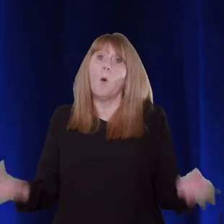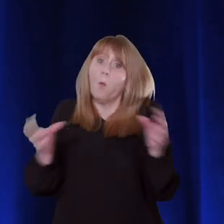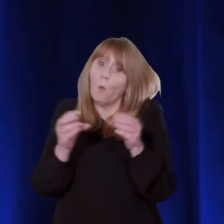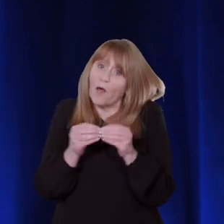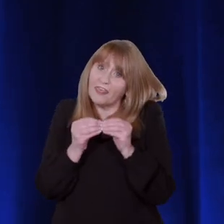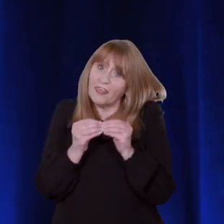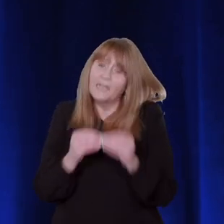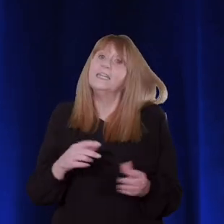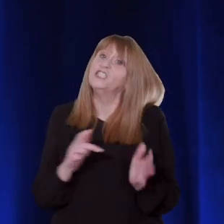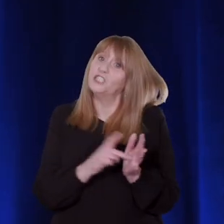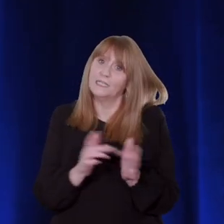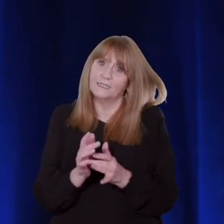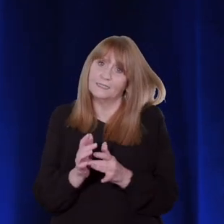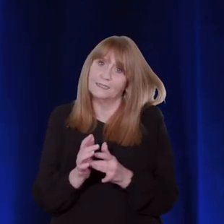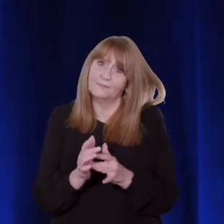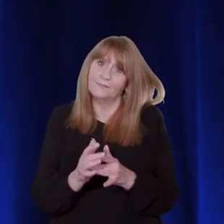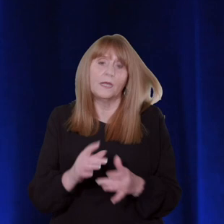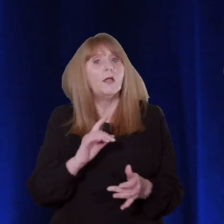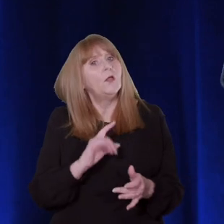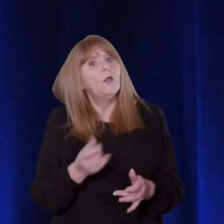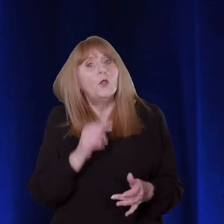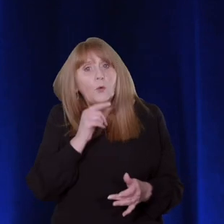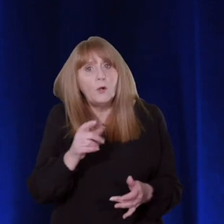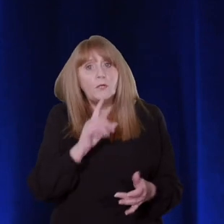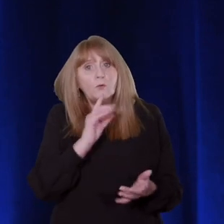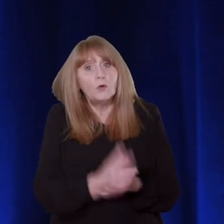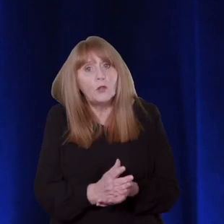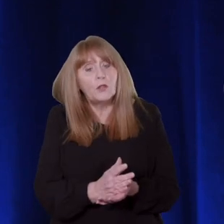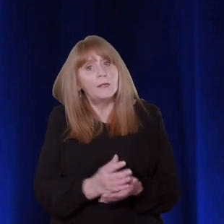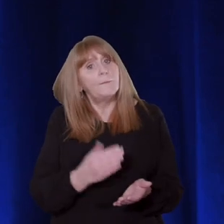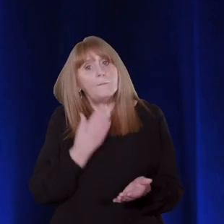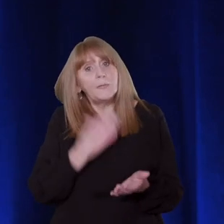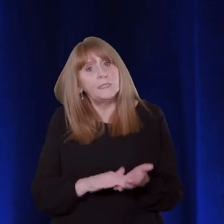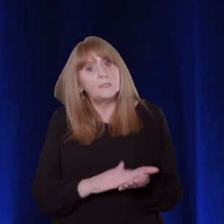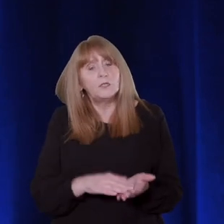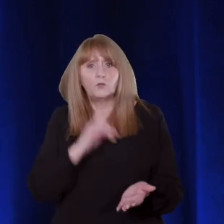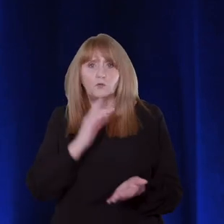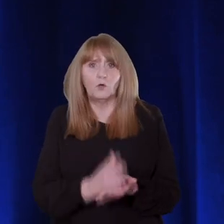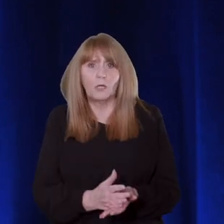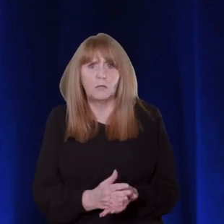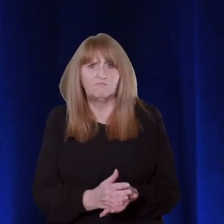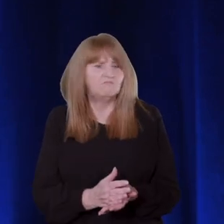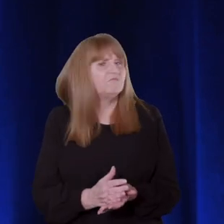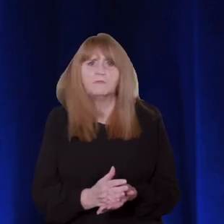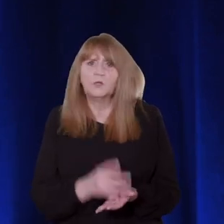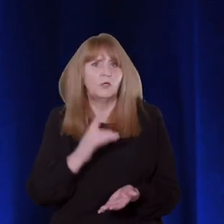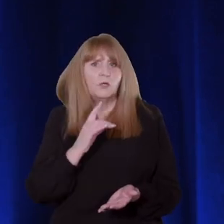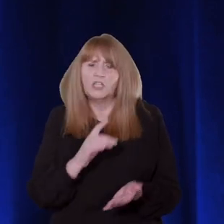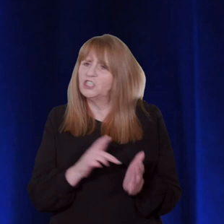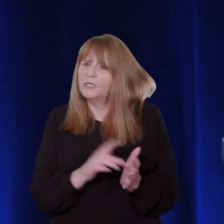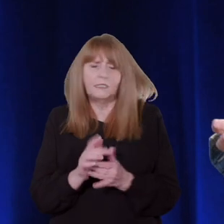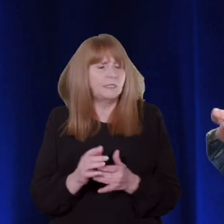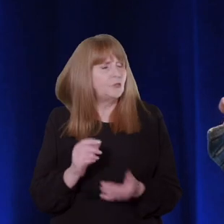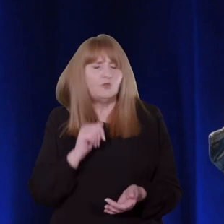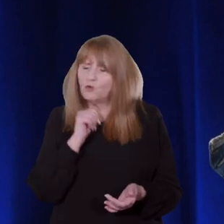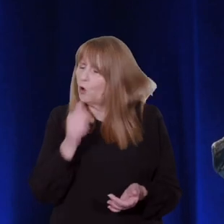word truth means truly, and the truth revealed. There's nothing dark or sinister or difficult about Jesus. And that